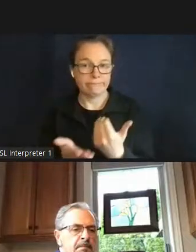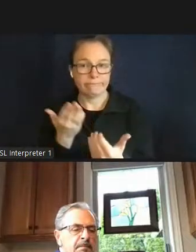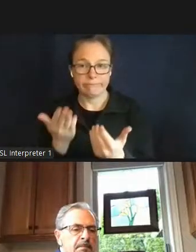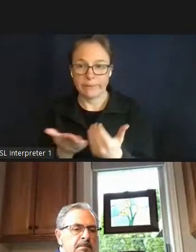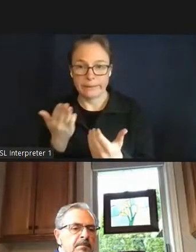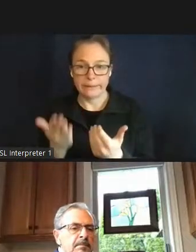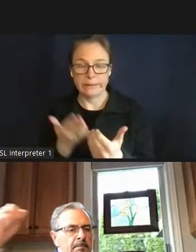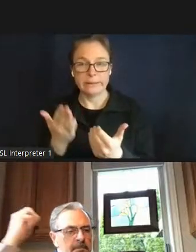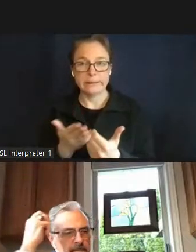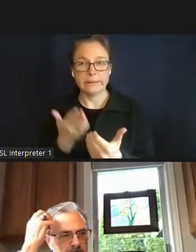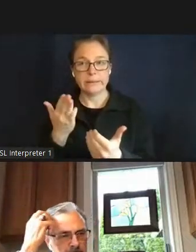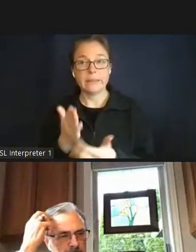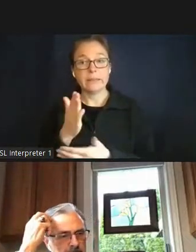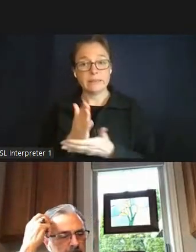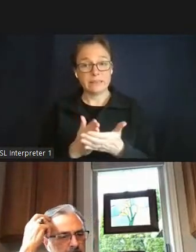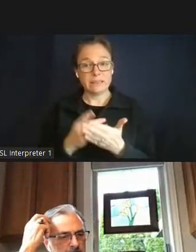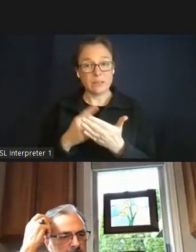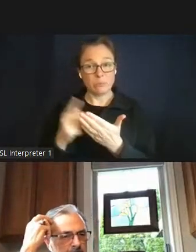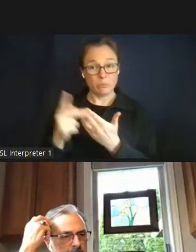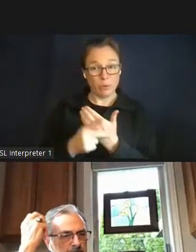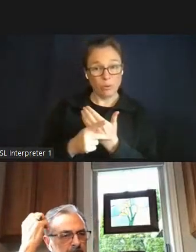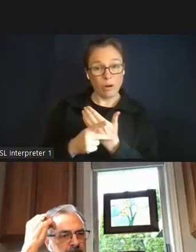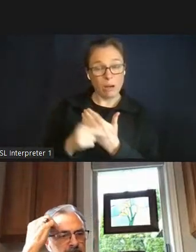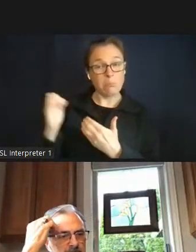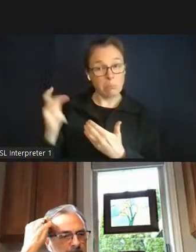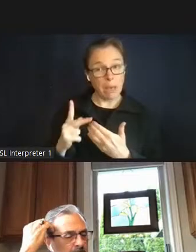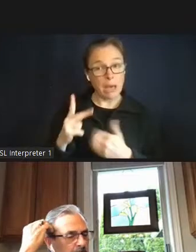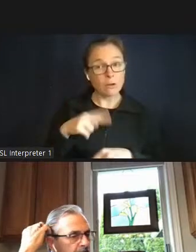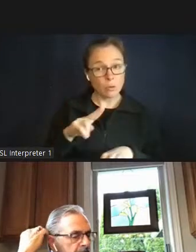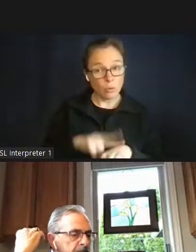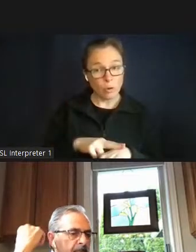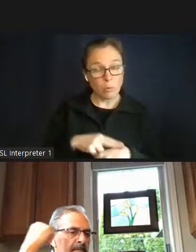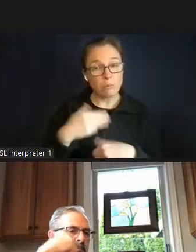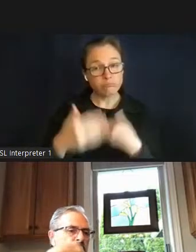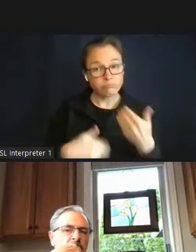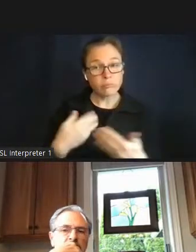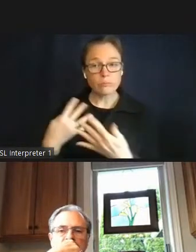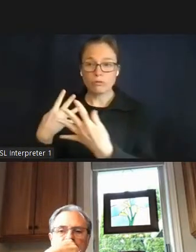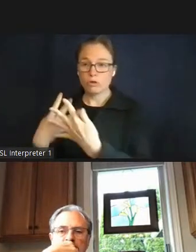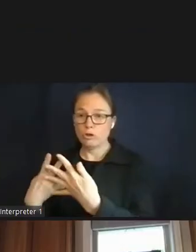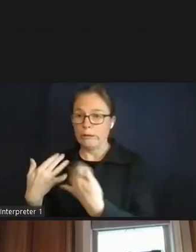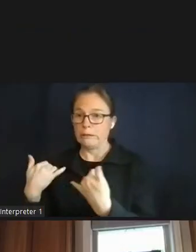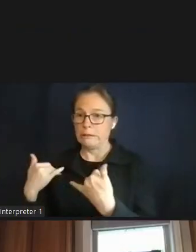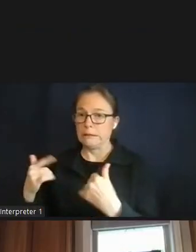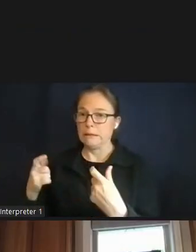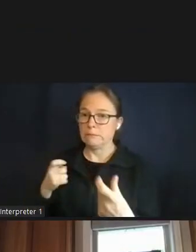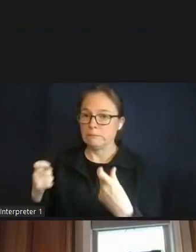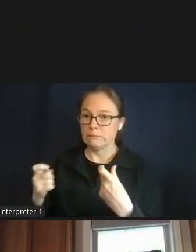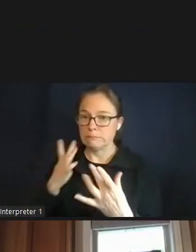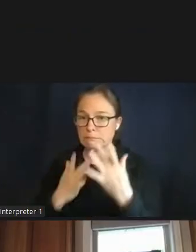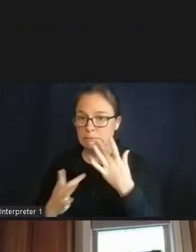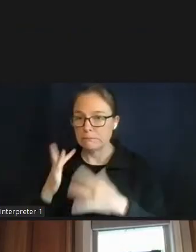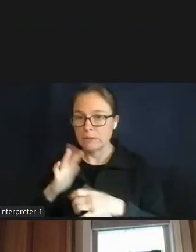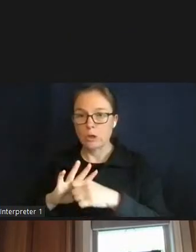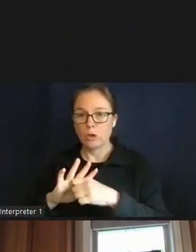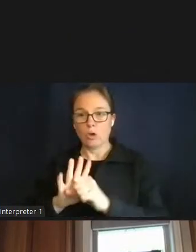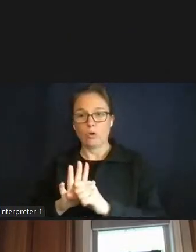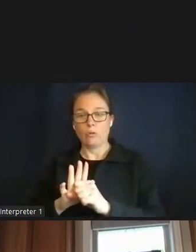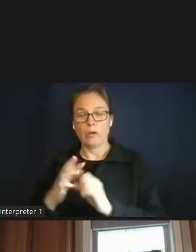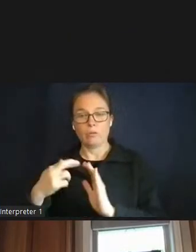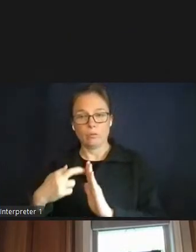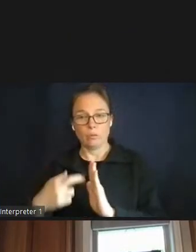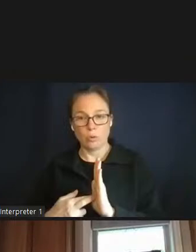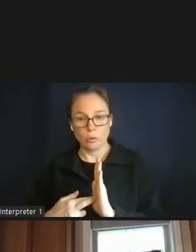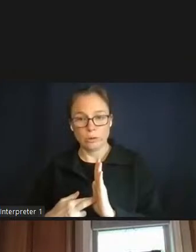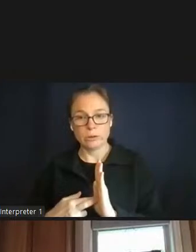As some programs have begun to return to normal, the jail is still managing with COVID-19 protocol for